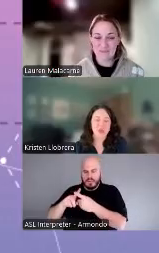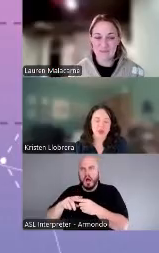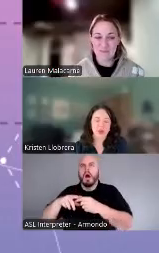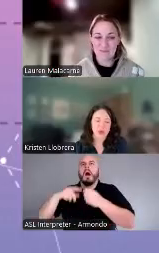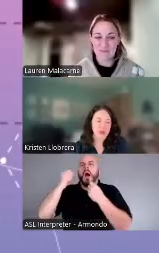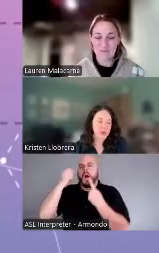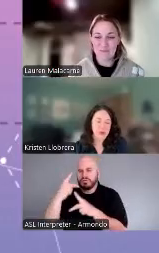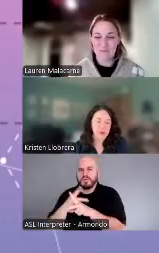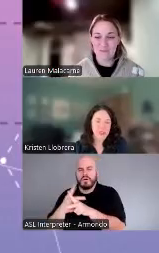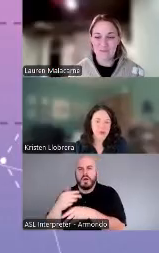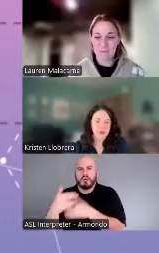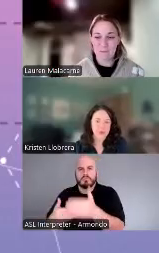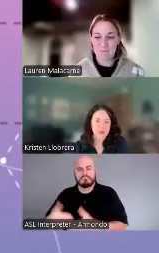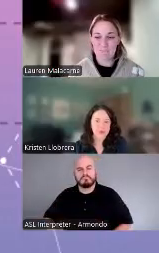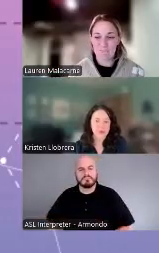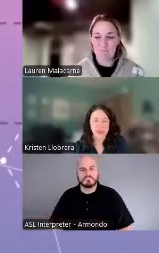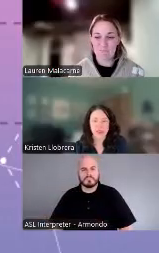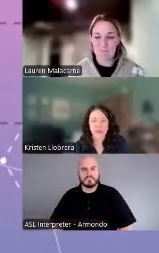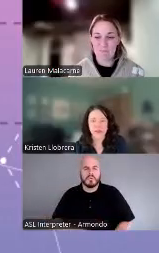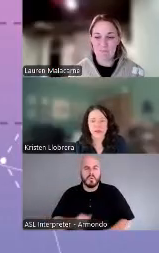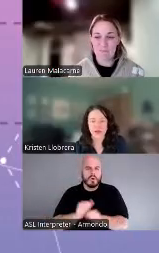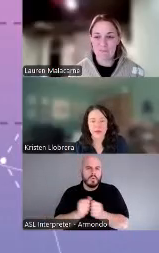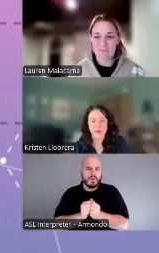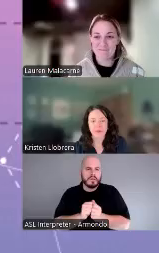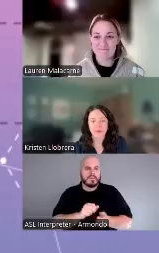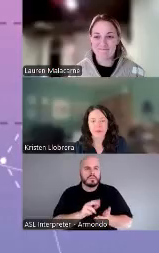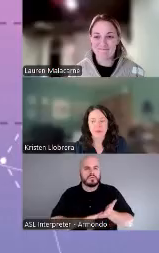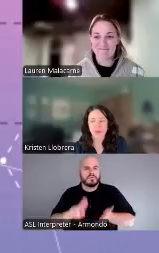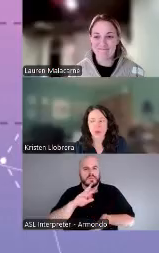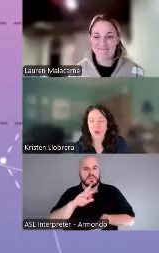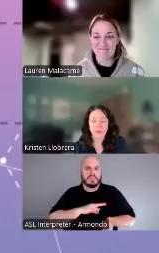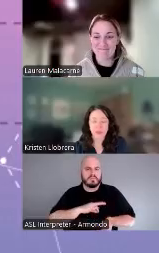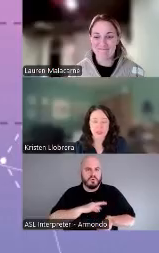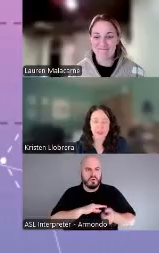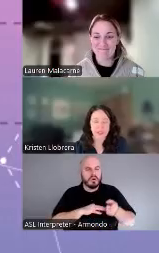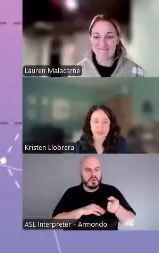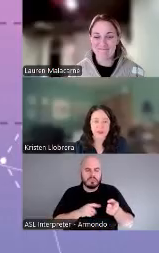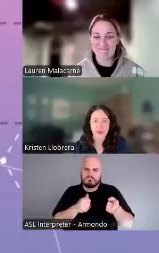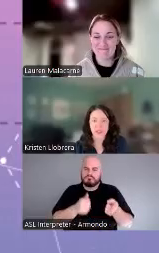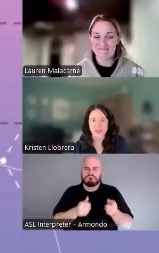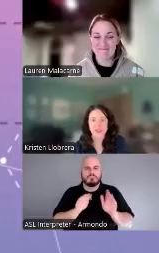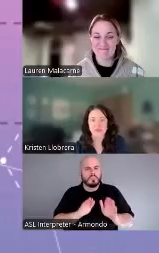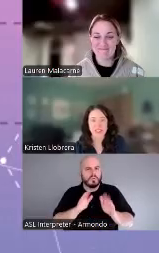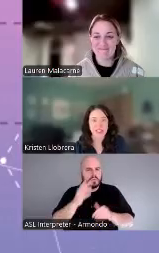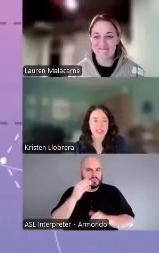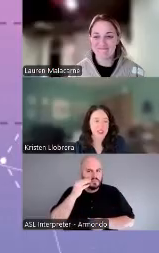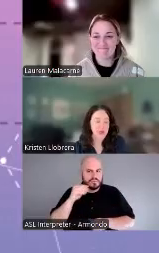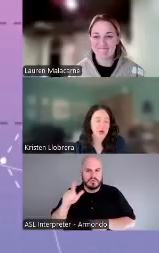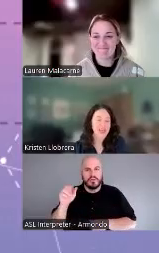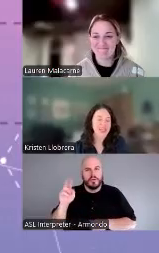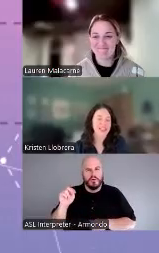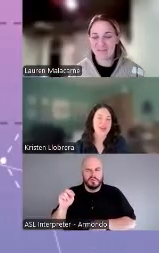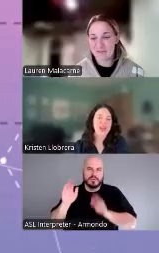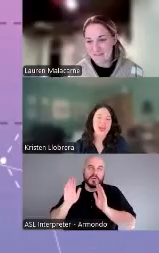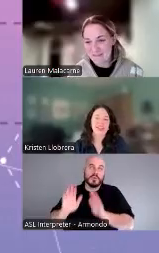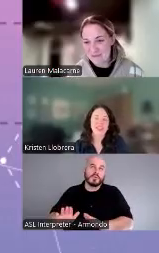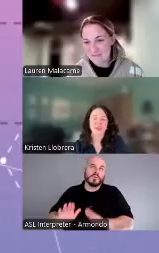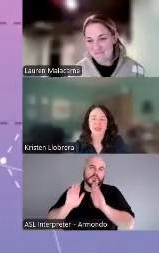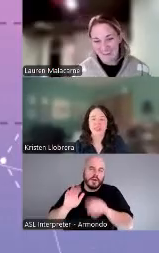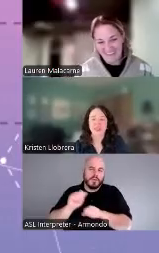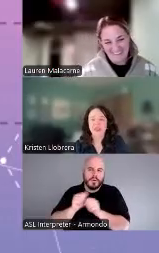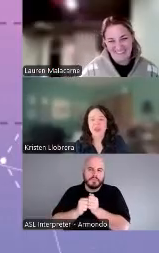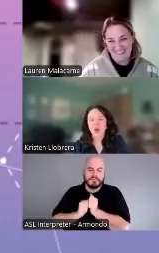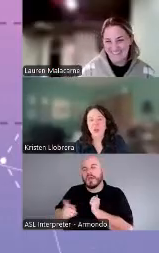And working with UPIT was really wonderful experience. Lauren is fantastic to work with, and